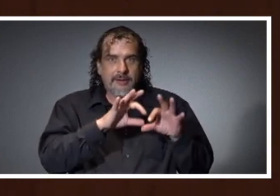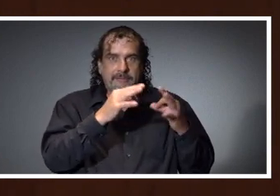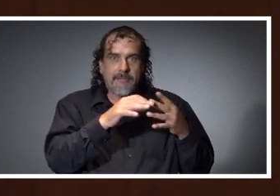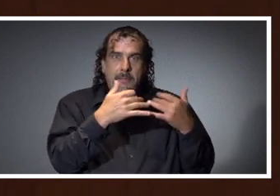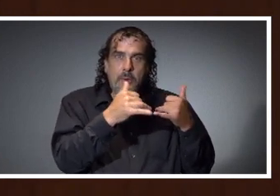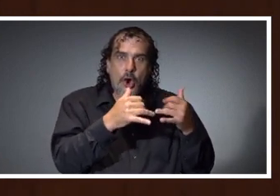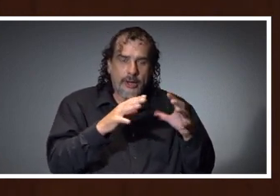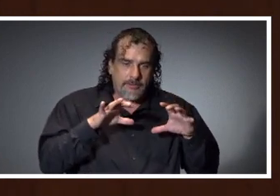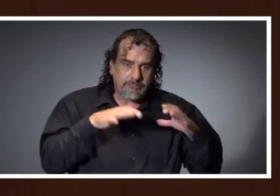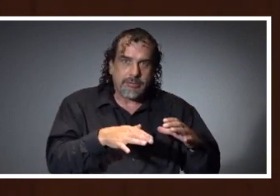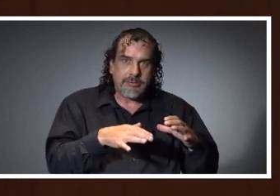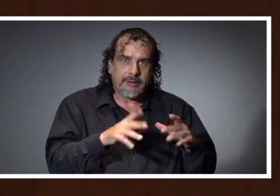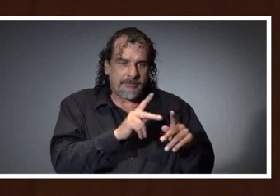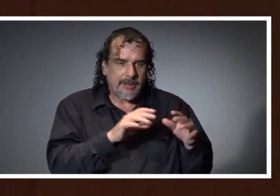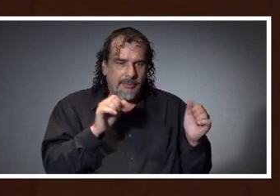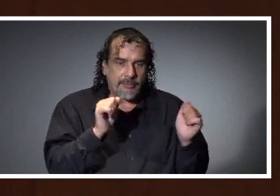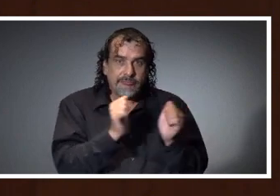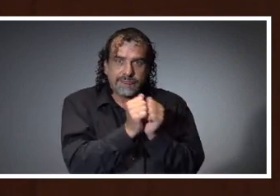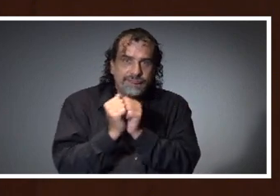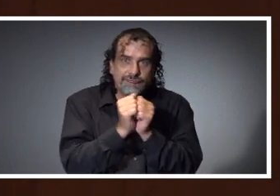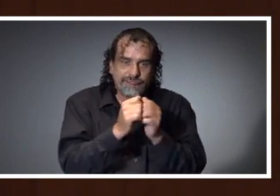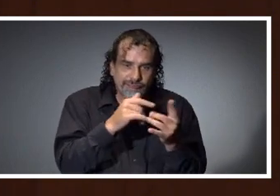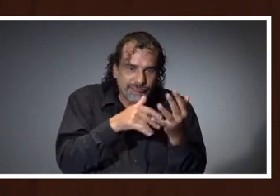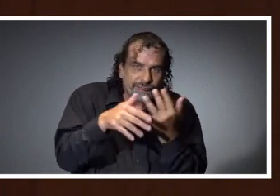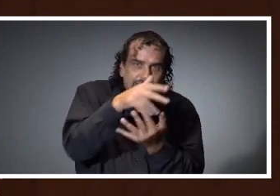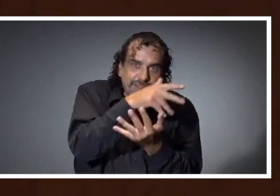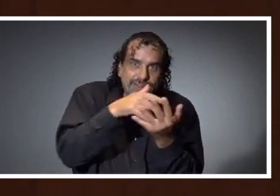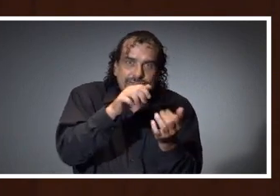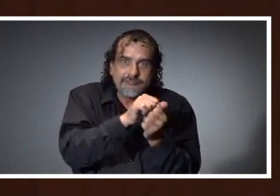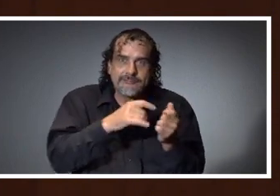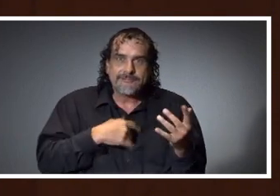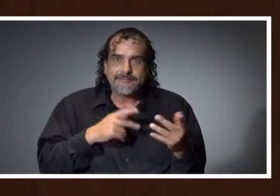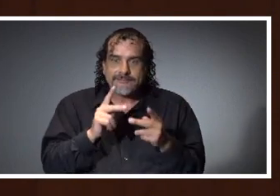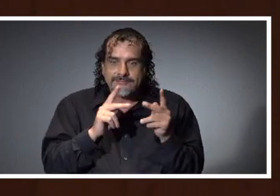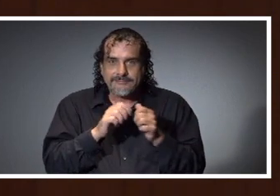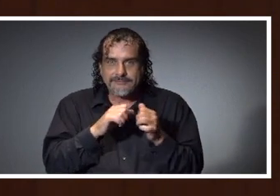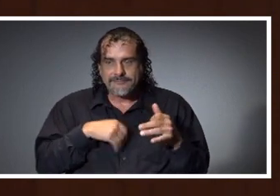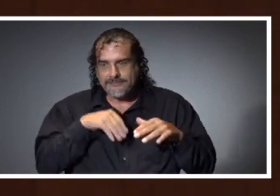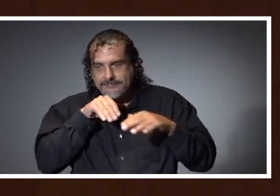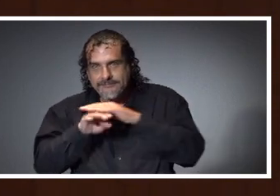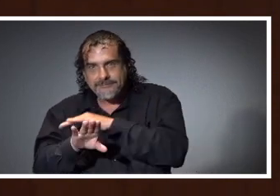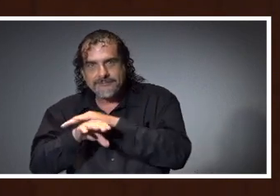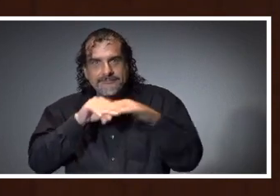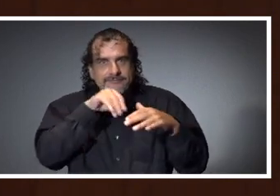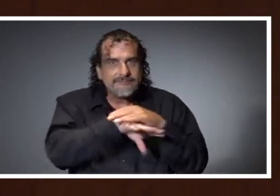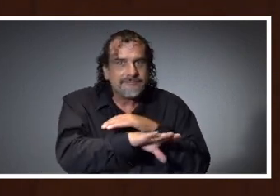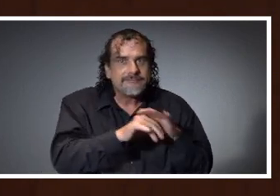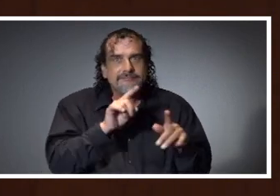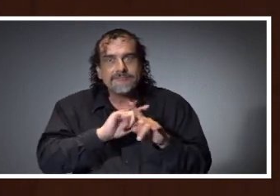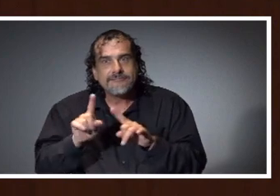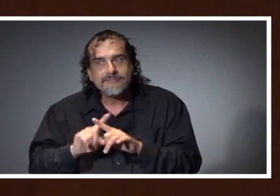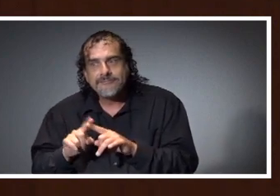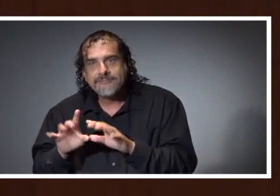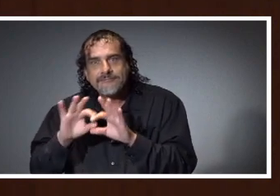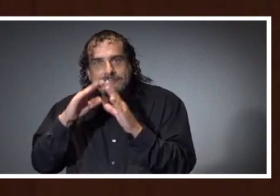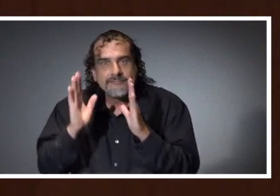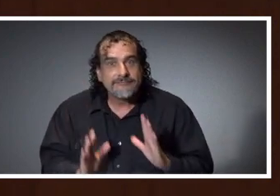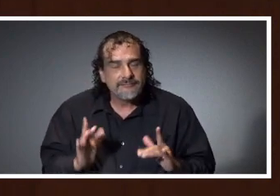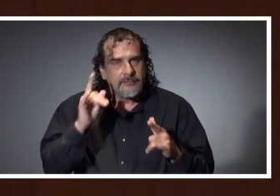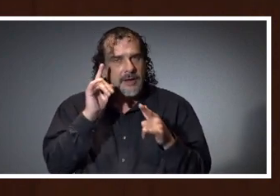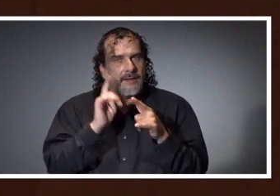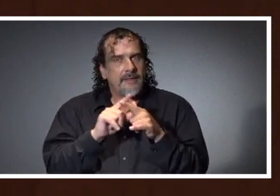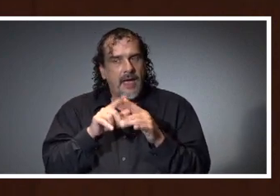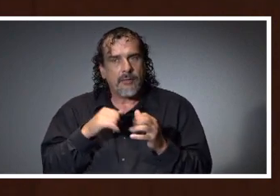have groups of people, we have unstable sort of cohorts where people are moving in and out. That's where you have your vulnerability.